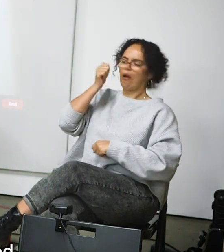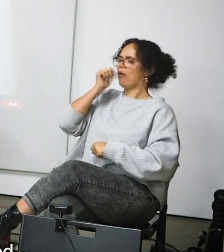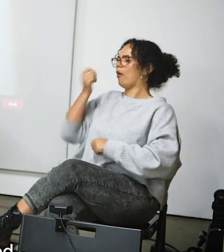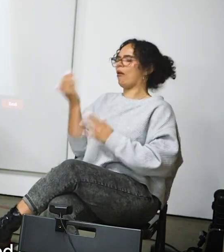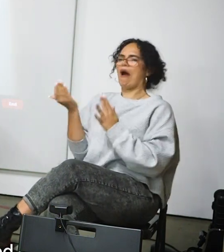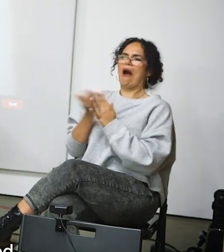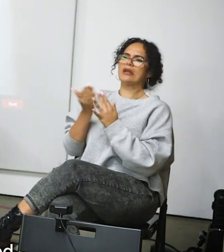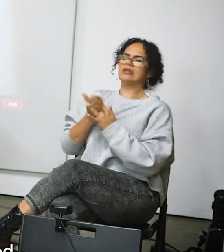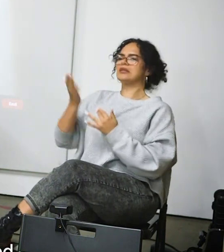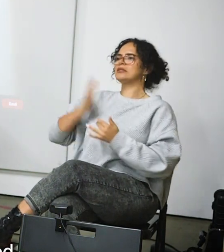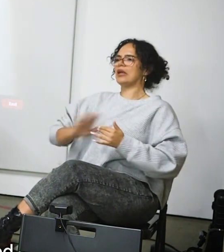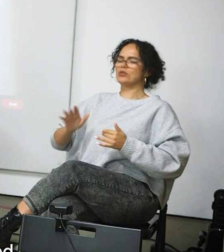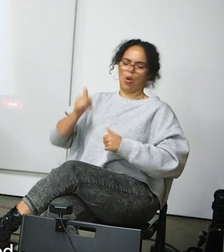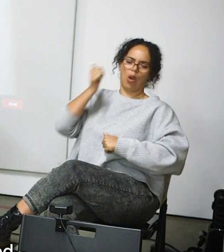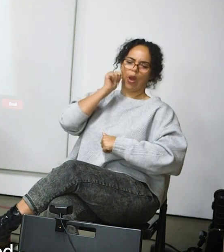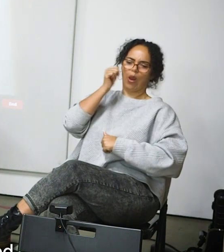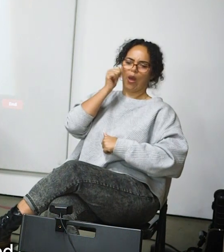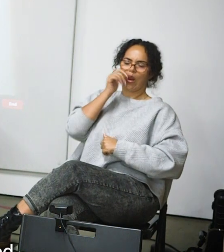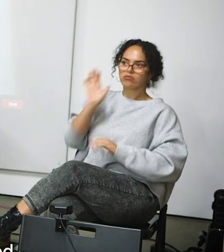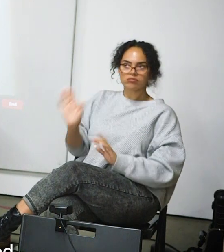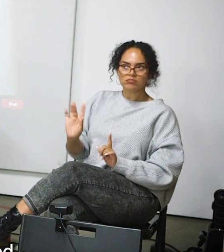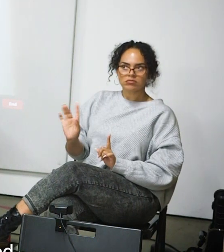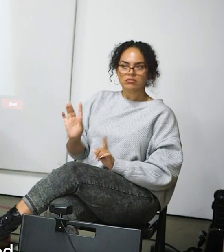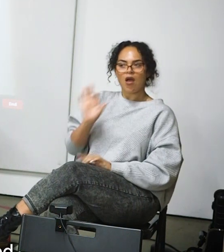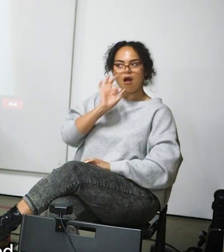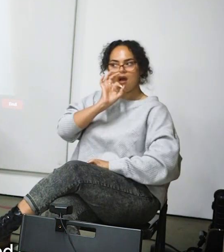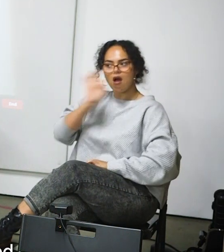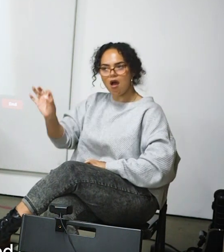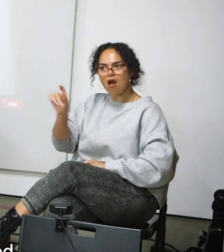to just ask questions and see,